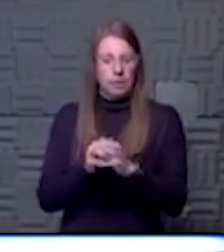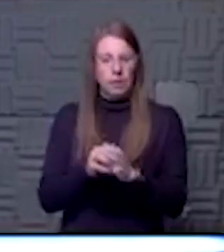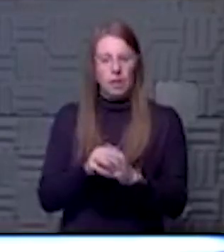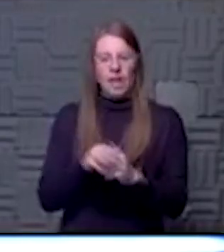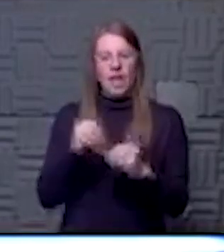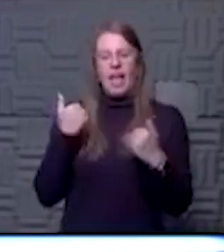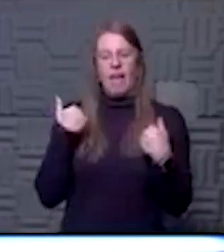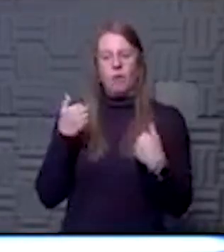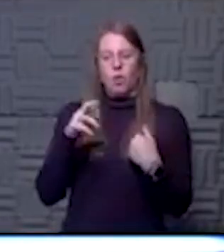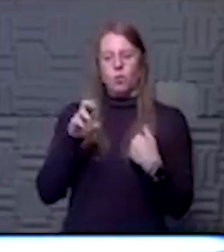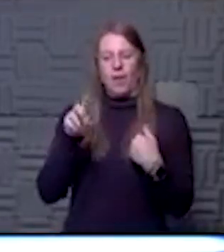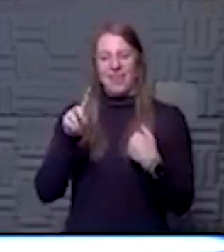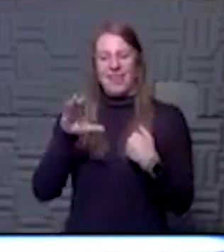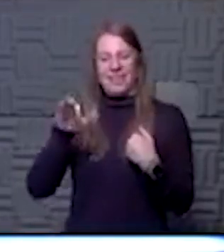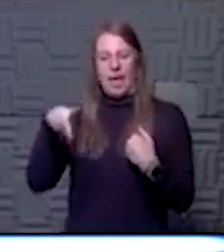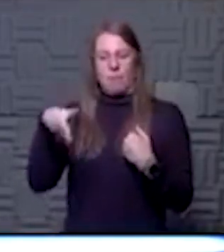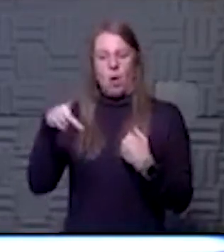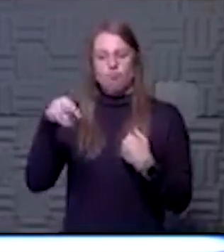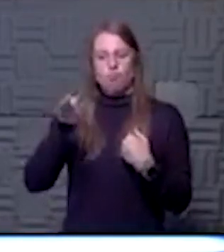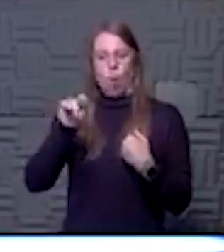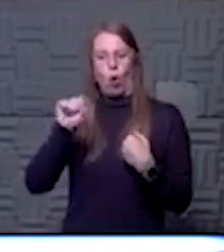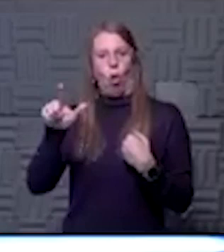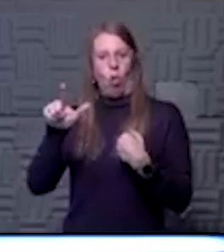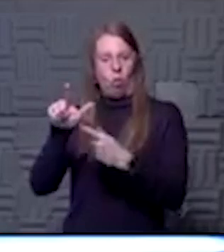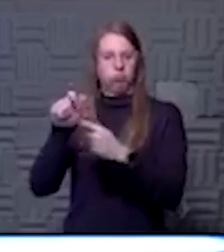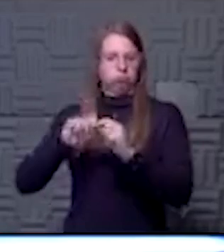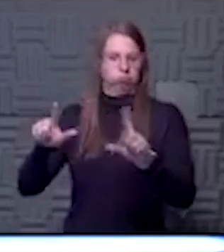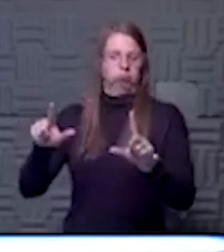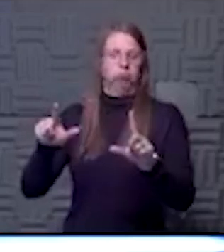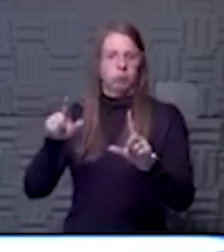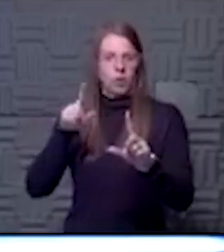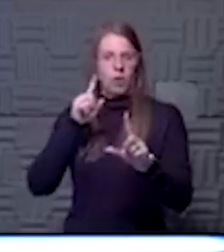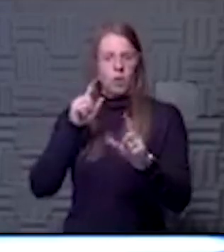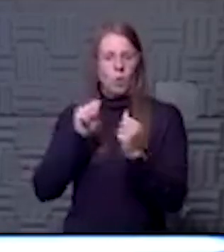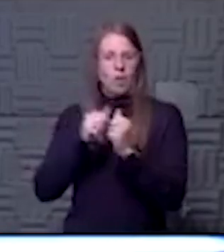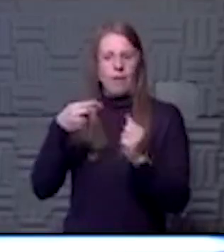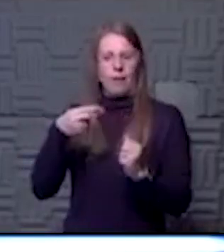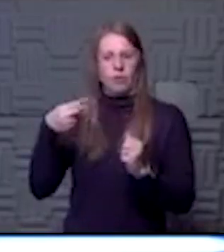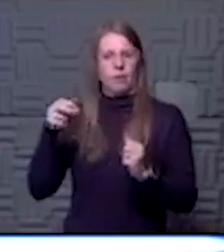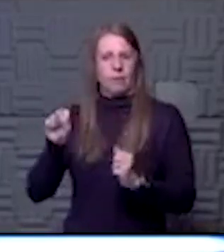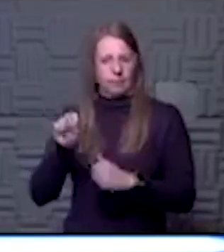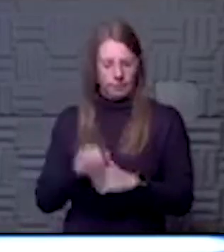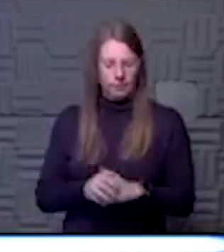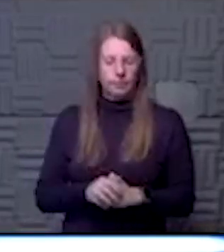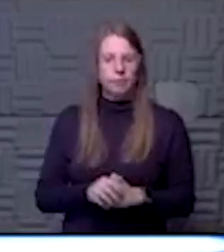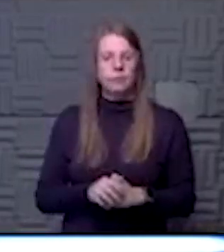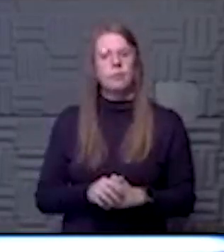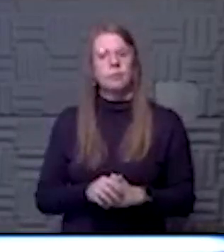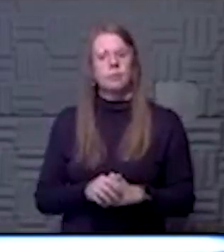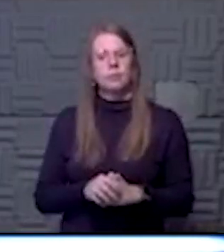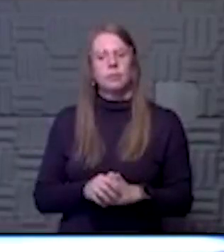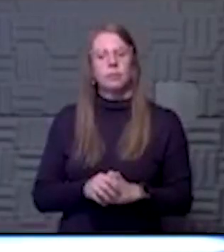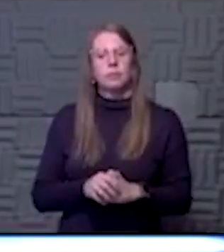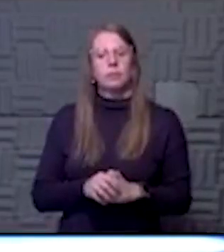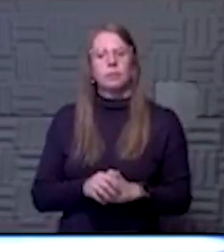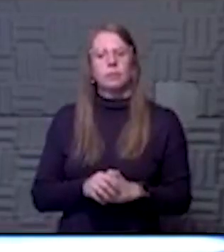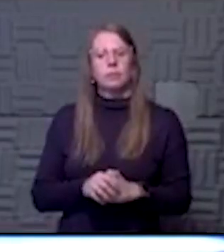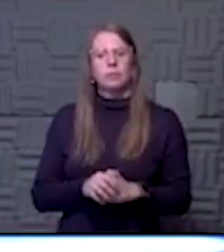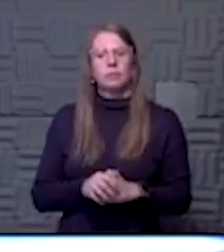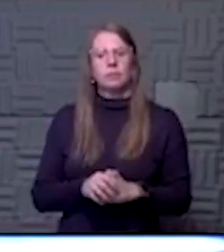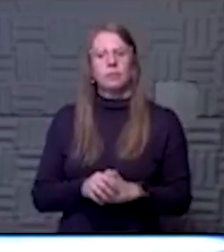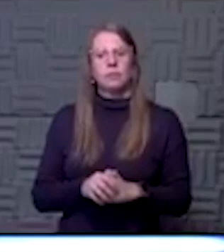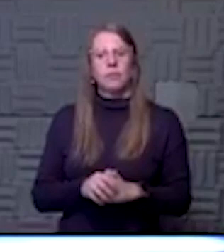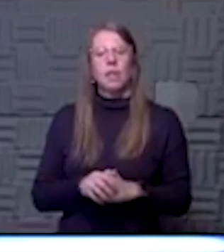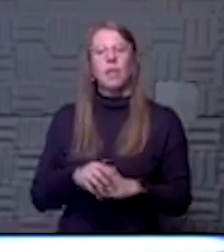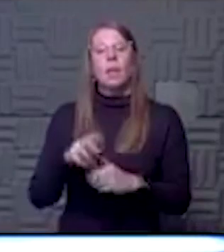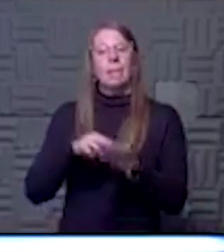with HHS and begin to go ahead and enroll and indicate their intention of using one of those two to come in and